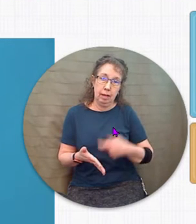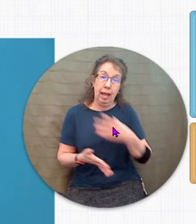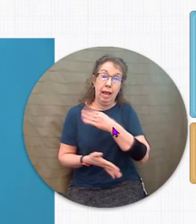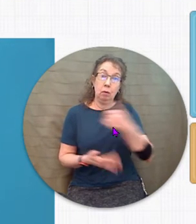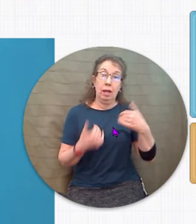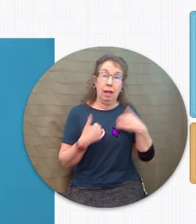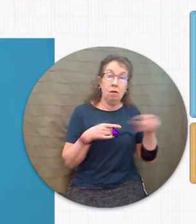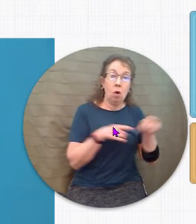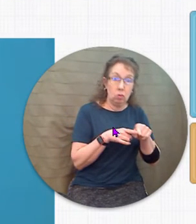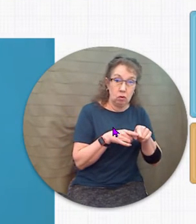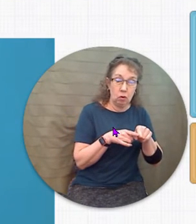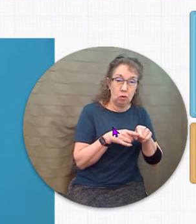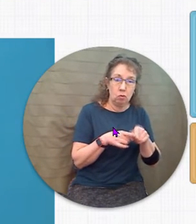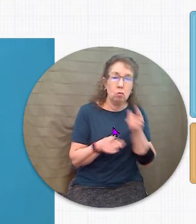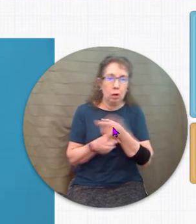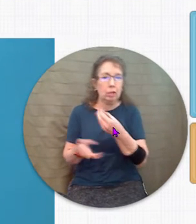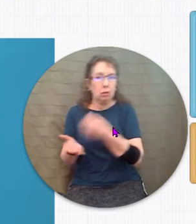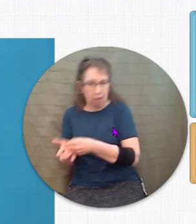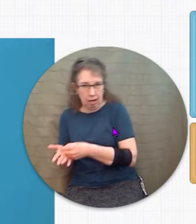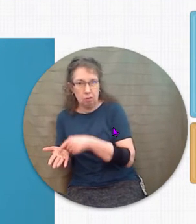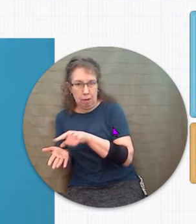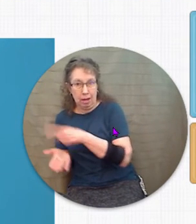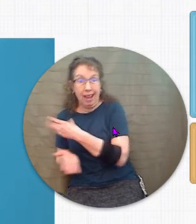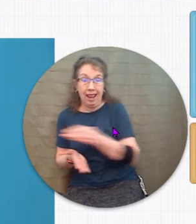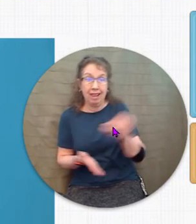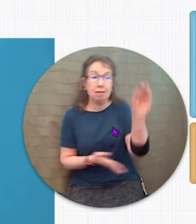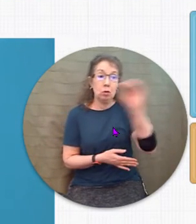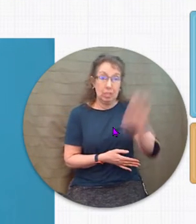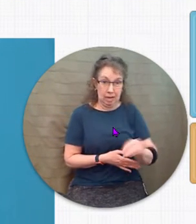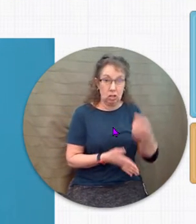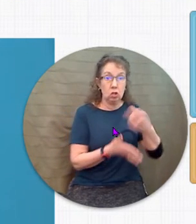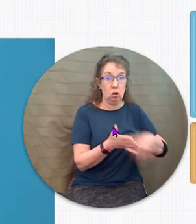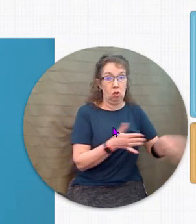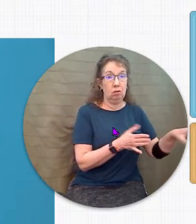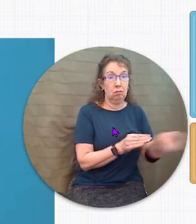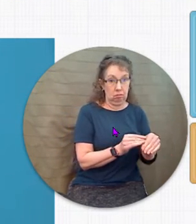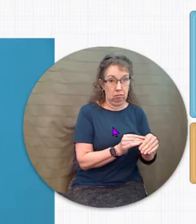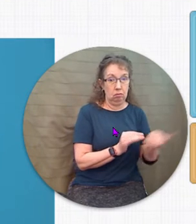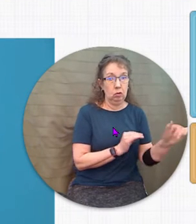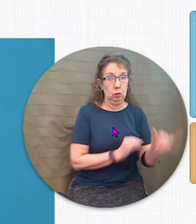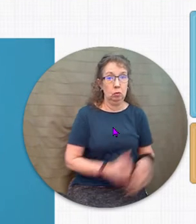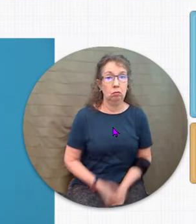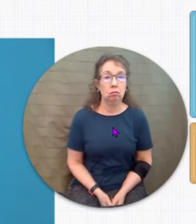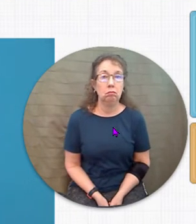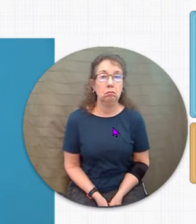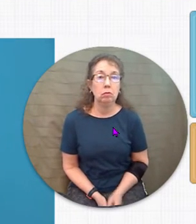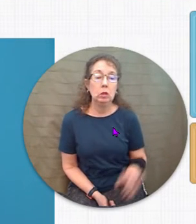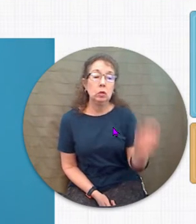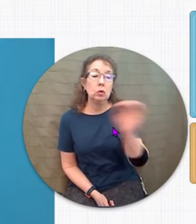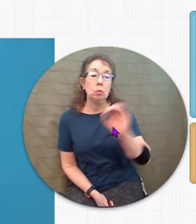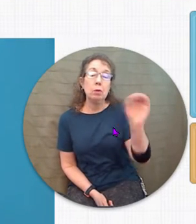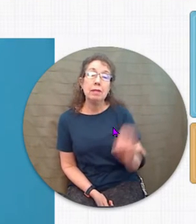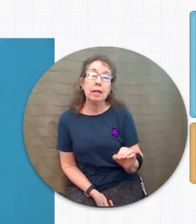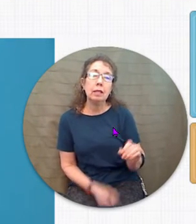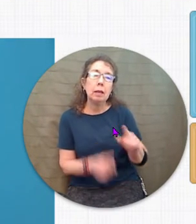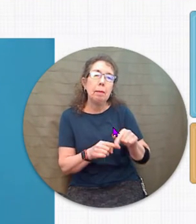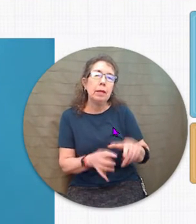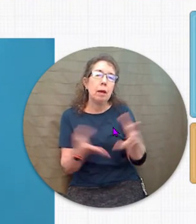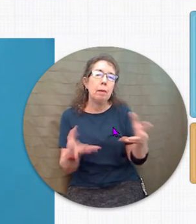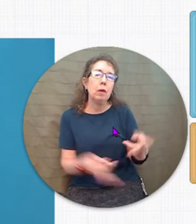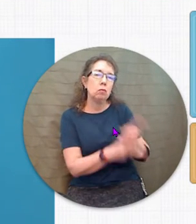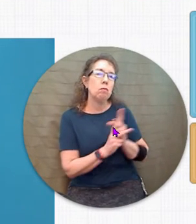Now, the percentage fees are based on the amount of money that you're borrowing. So I